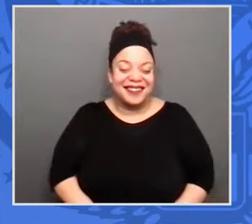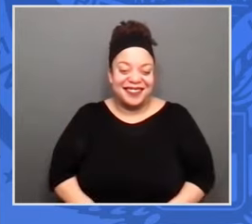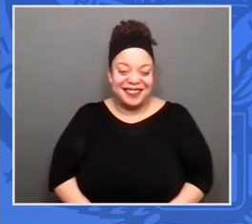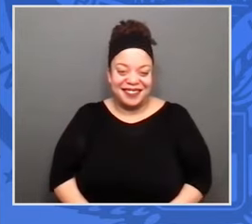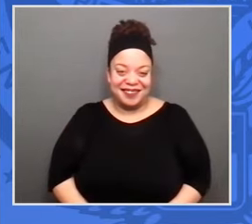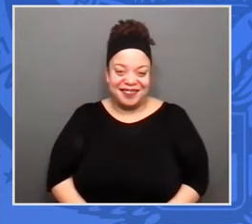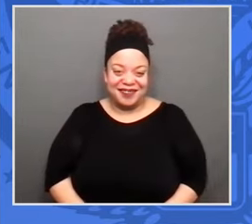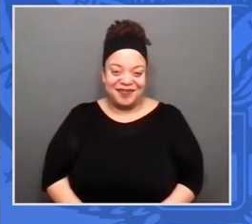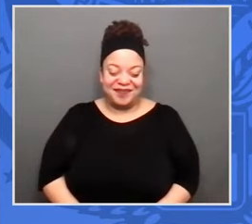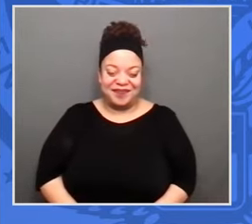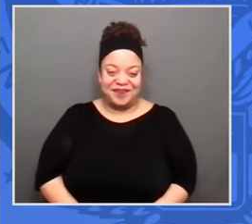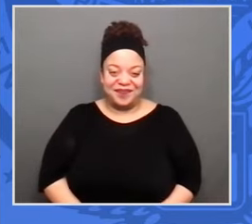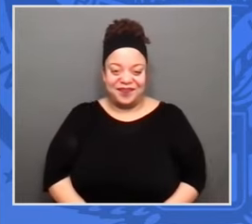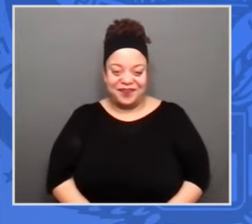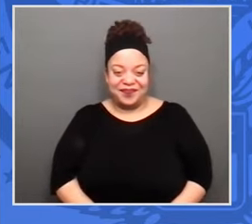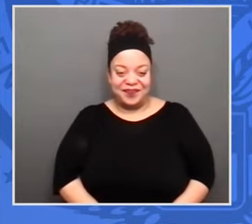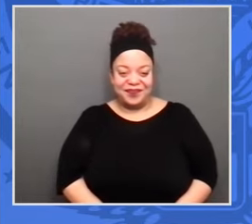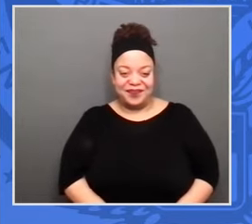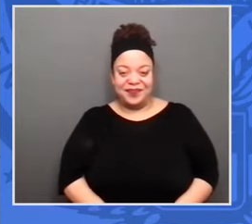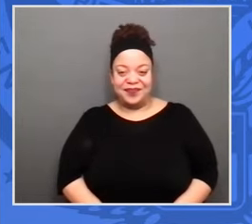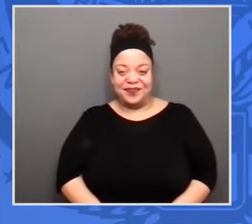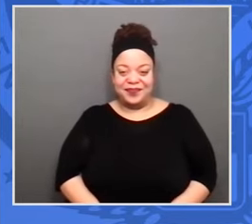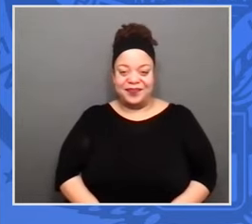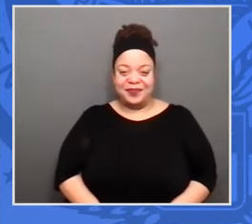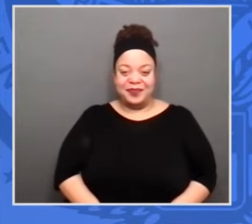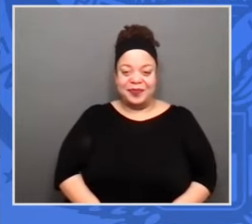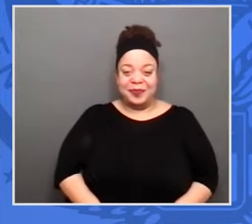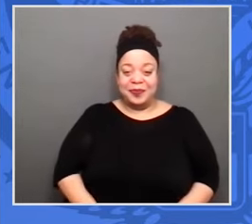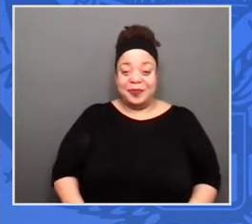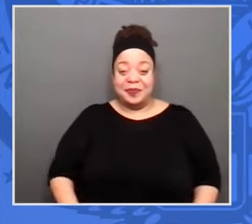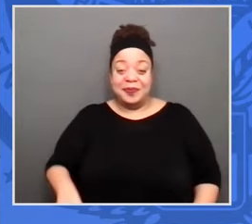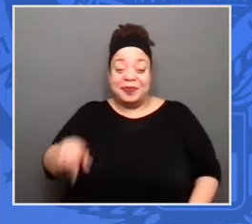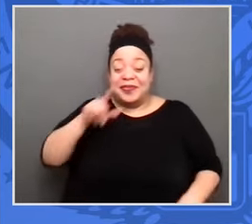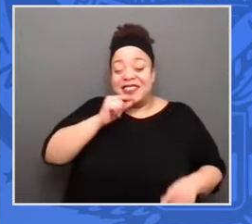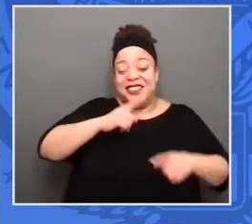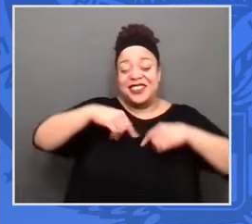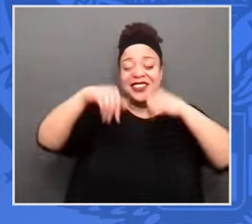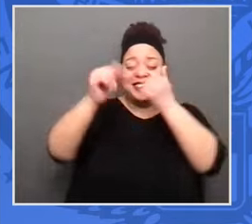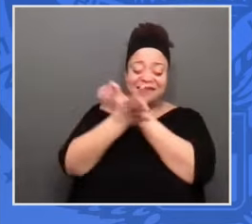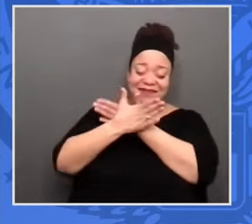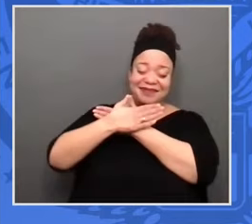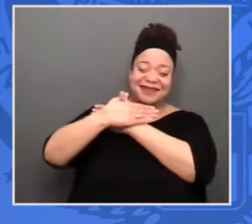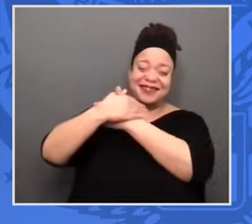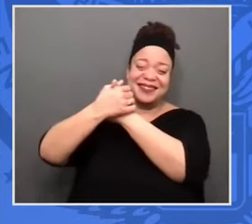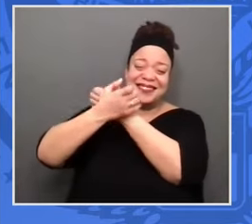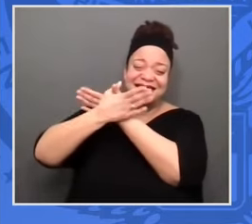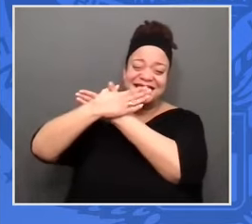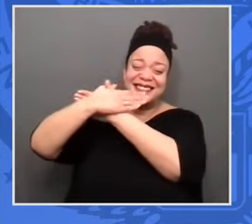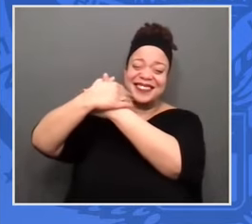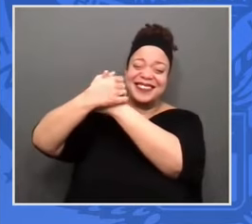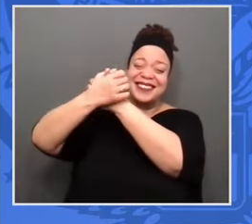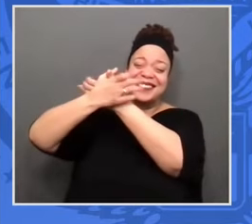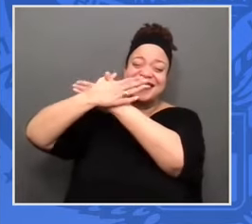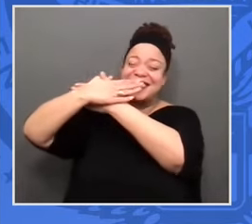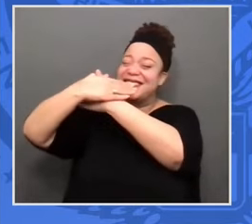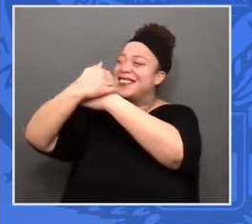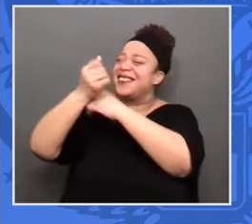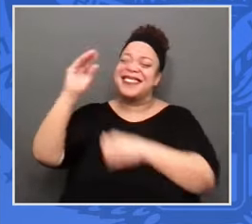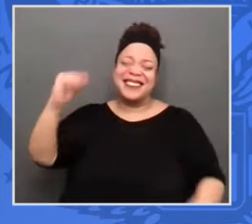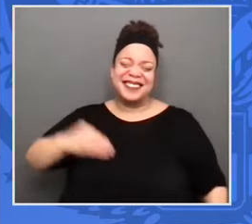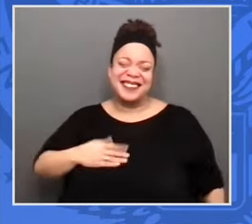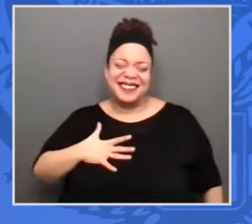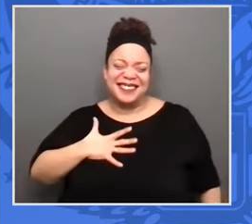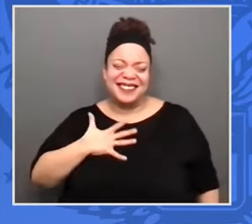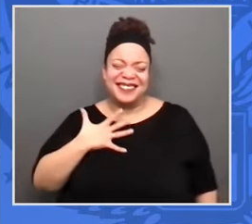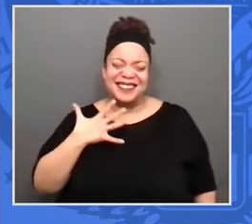Birds flying high, you know how I feel. Sun in the sky,